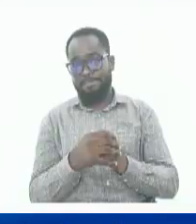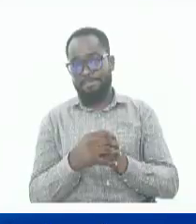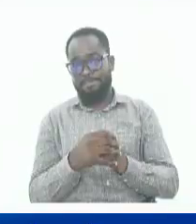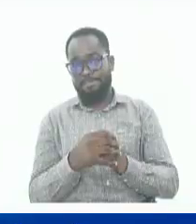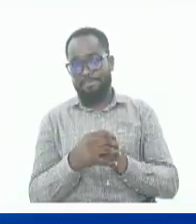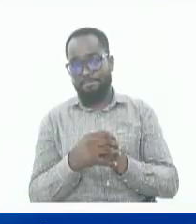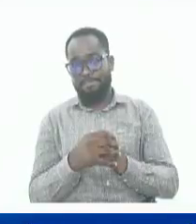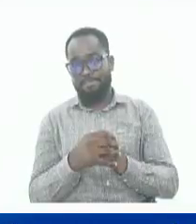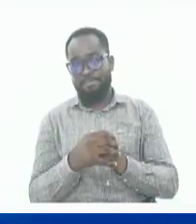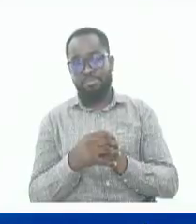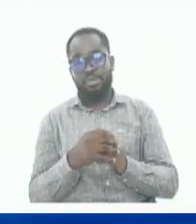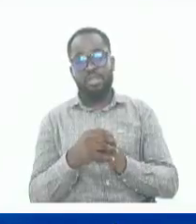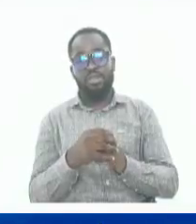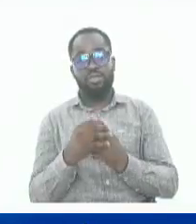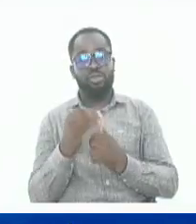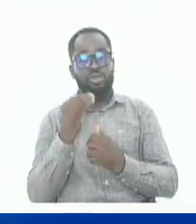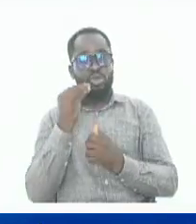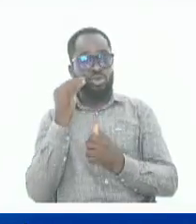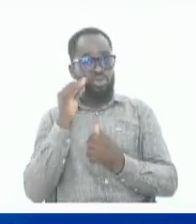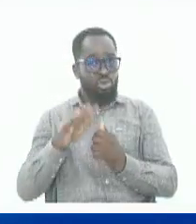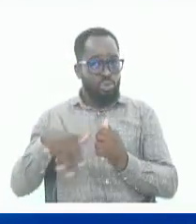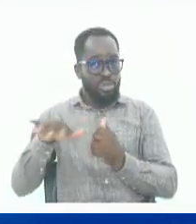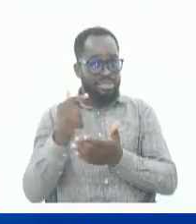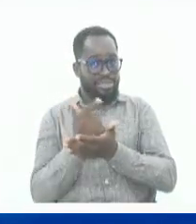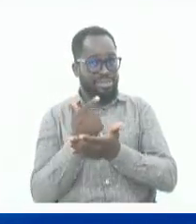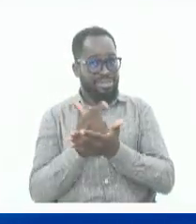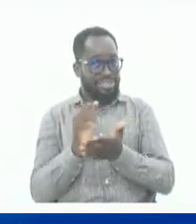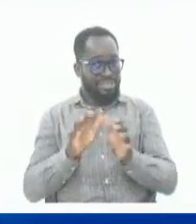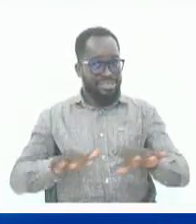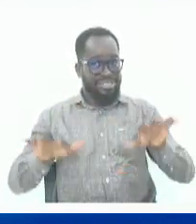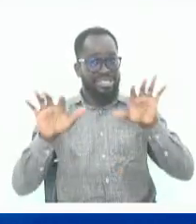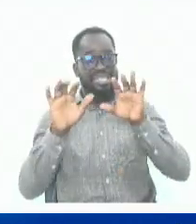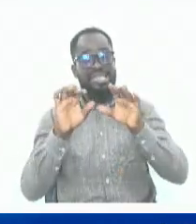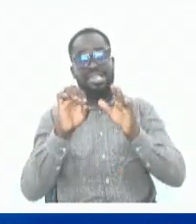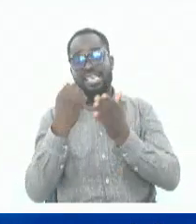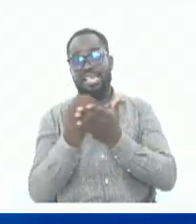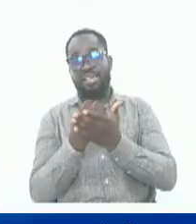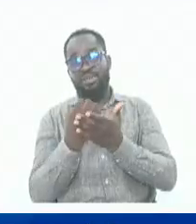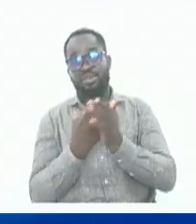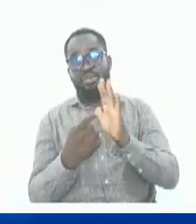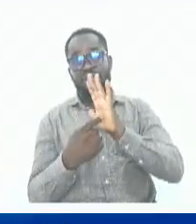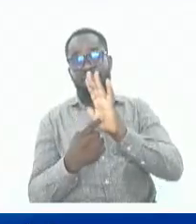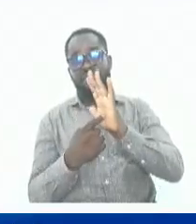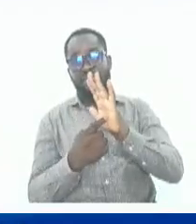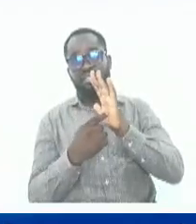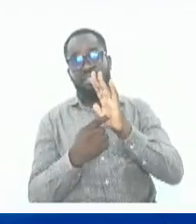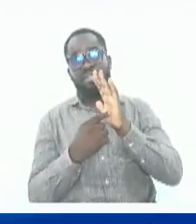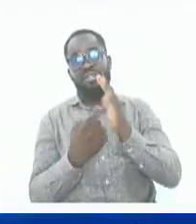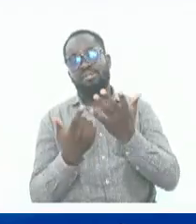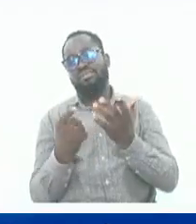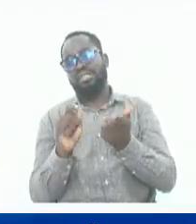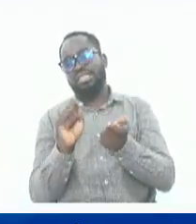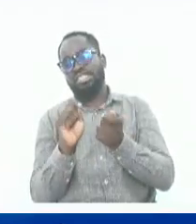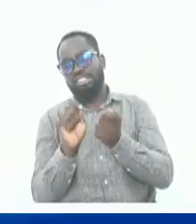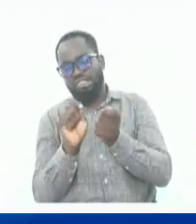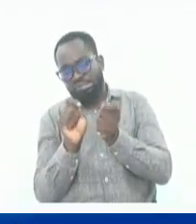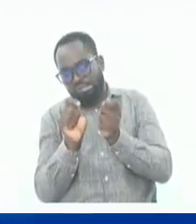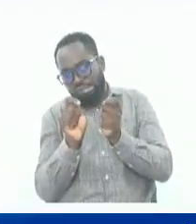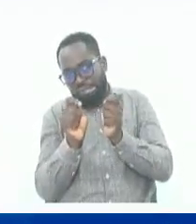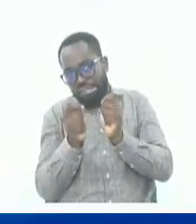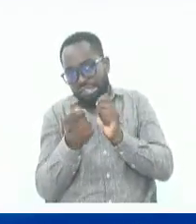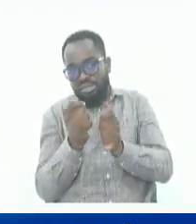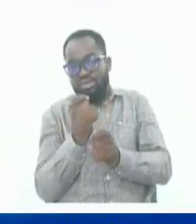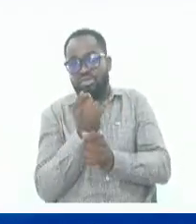On the domestic front, in 2024, Ghana's economy exhibited modest recovery. This